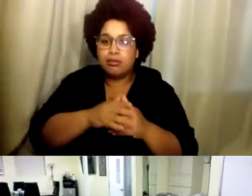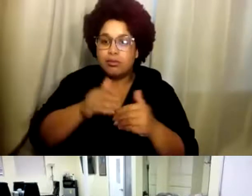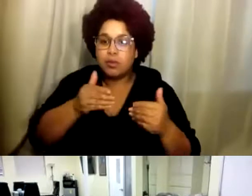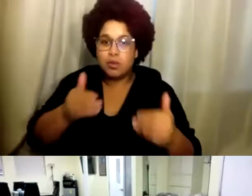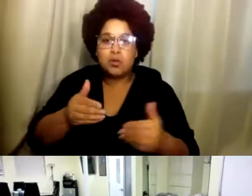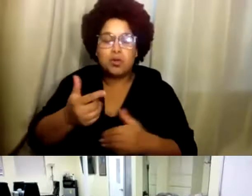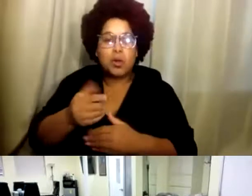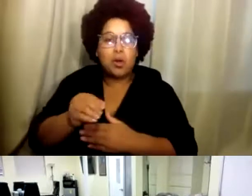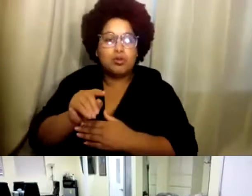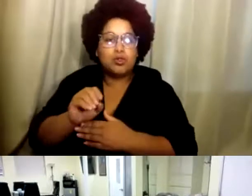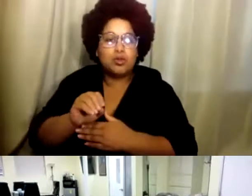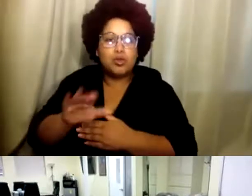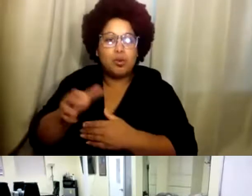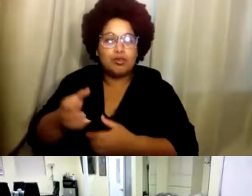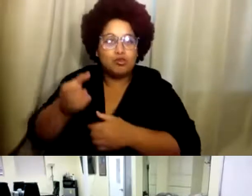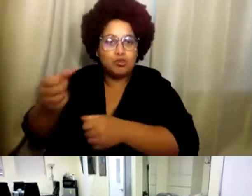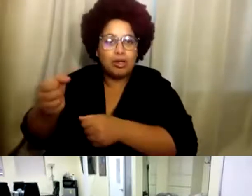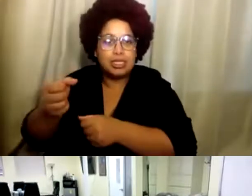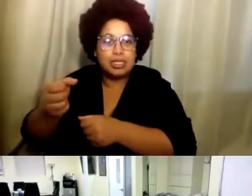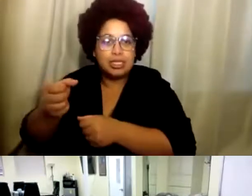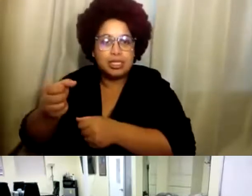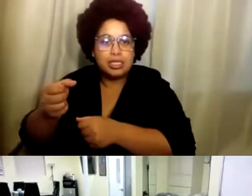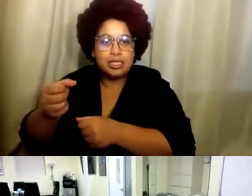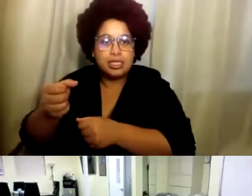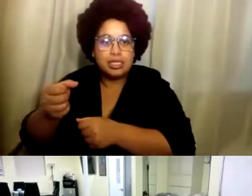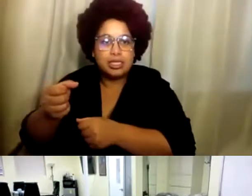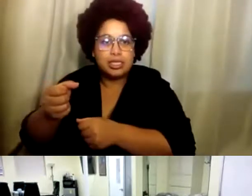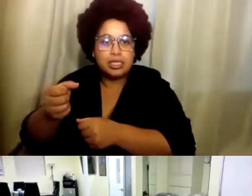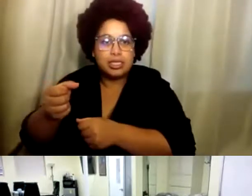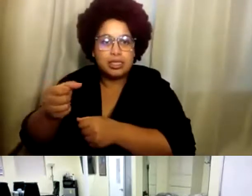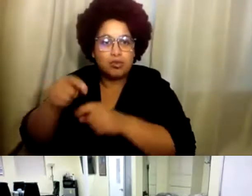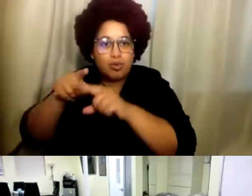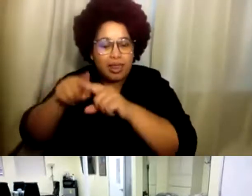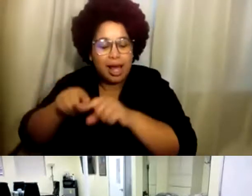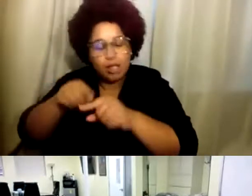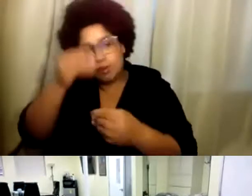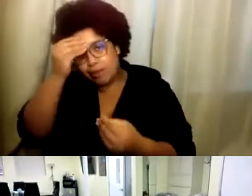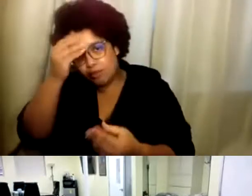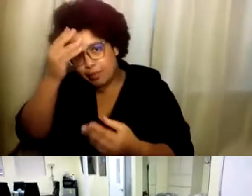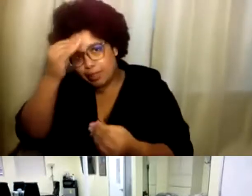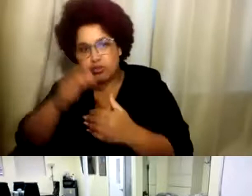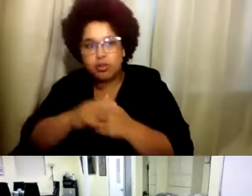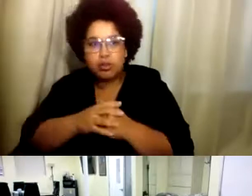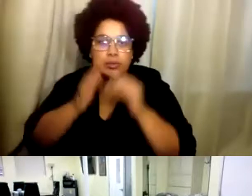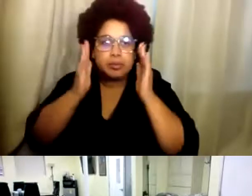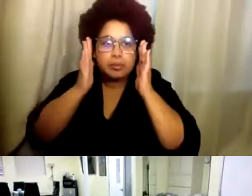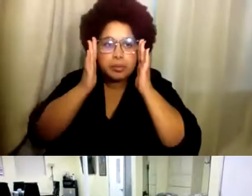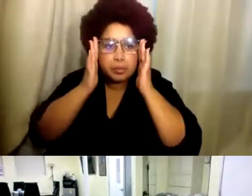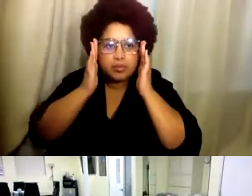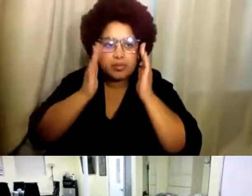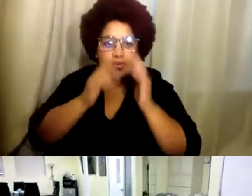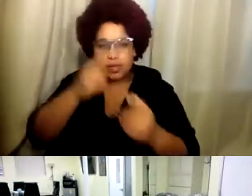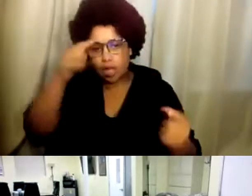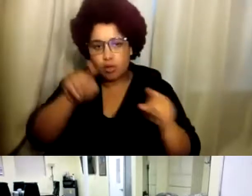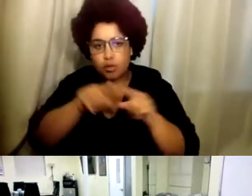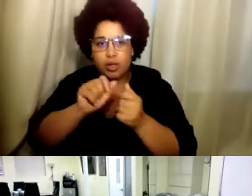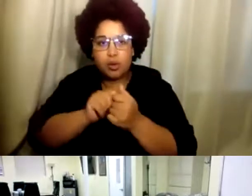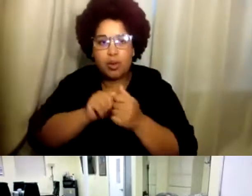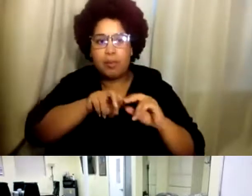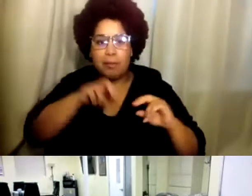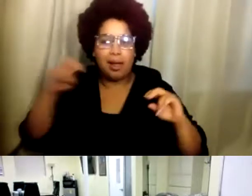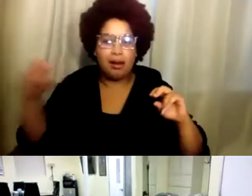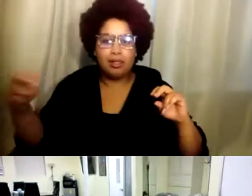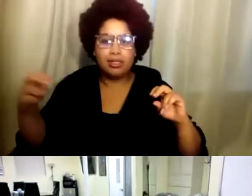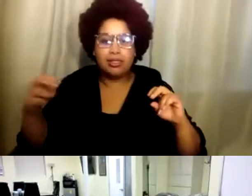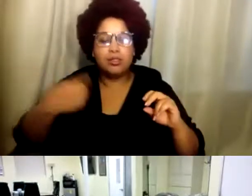to their trusted source of reliable information. I agree with all the panelists.